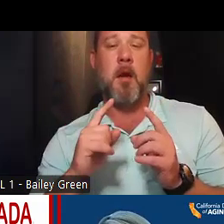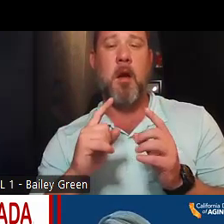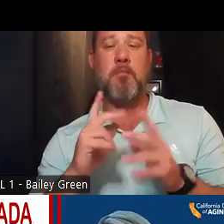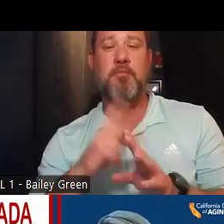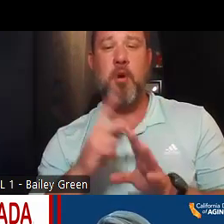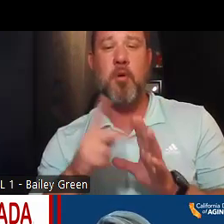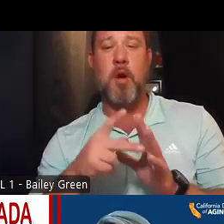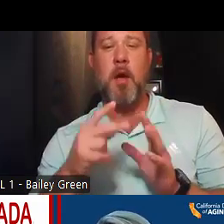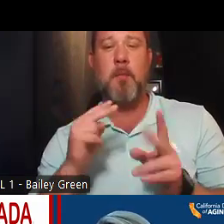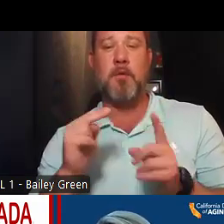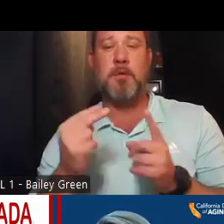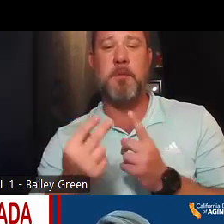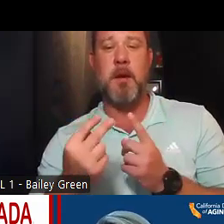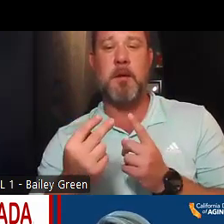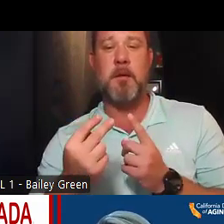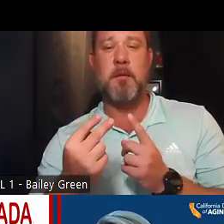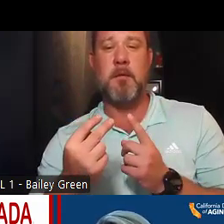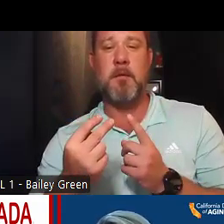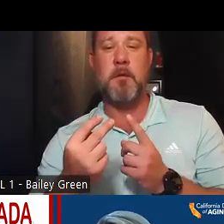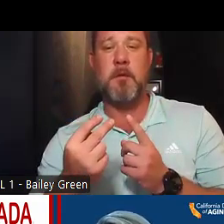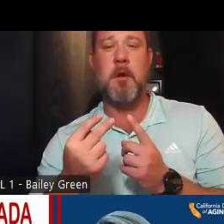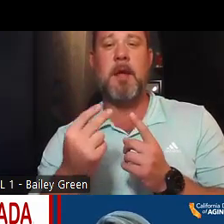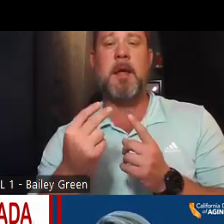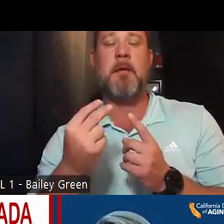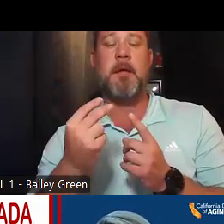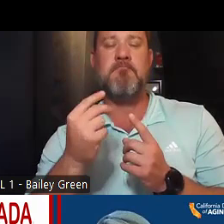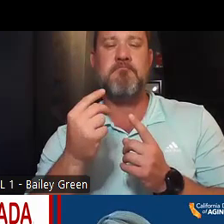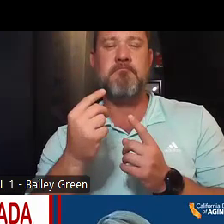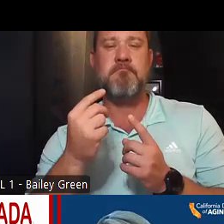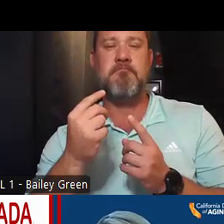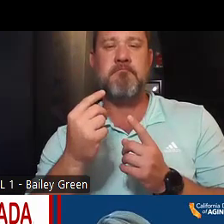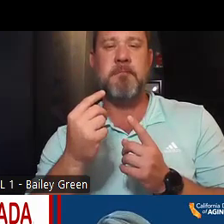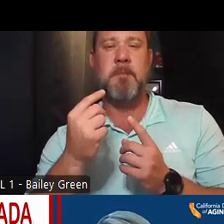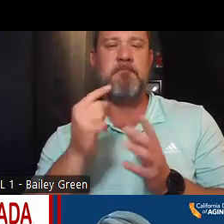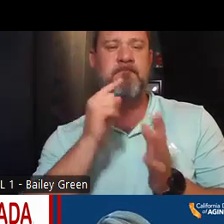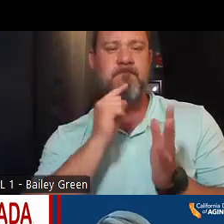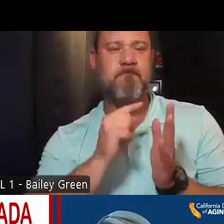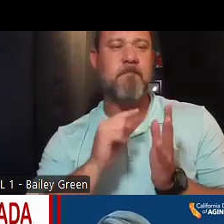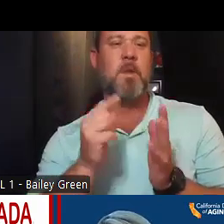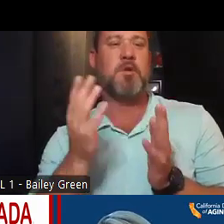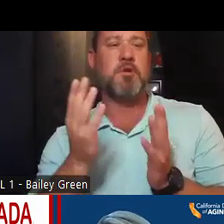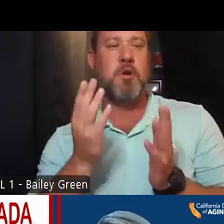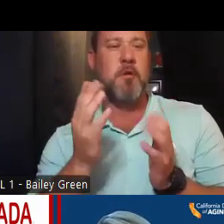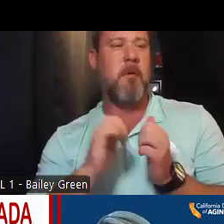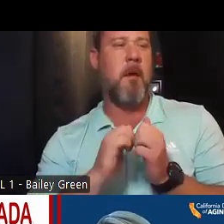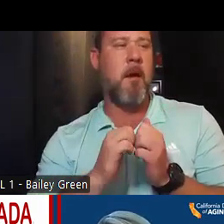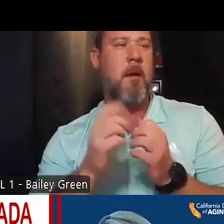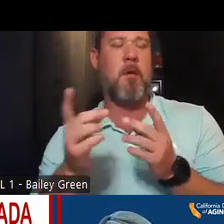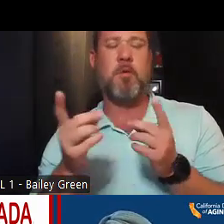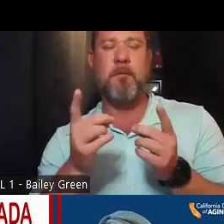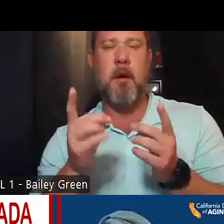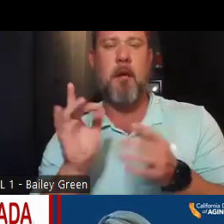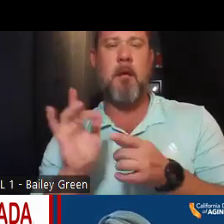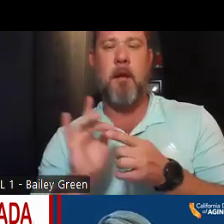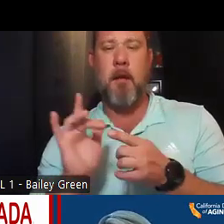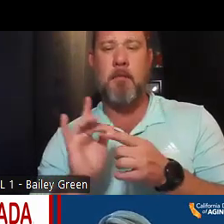program perspective. We wanted to think about an inventory of the services and how would we really define gaps in